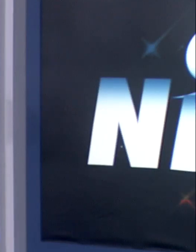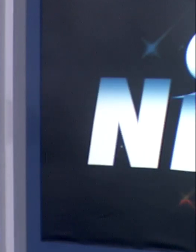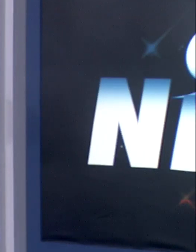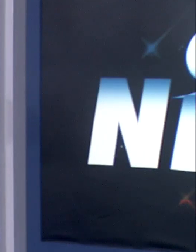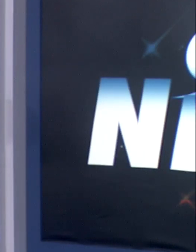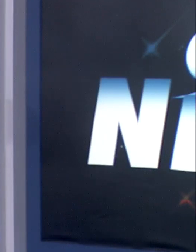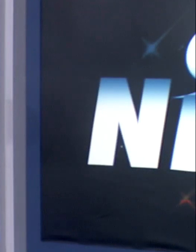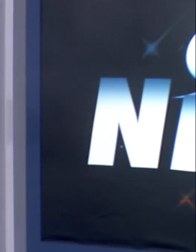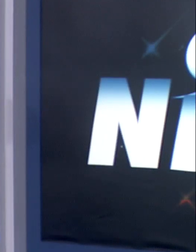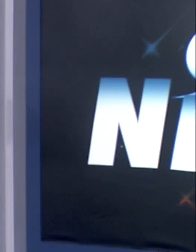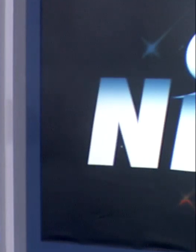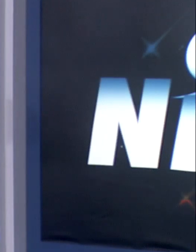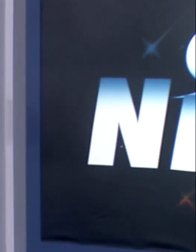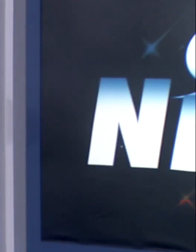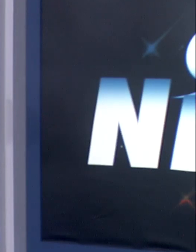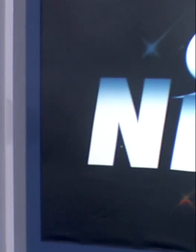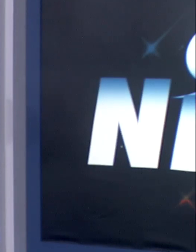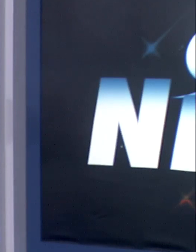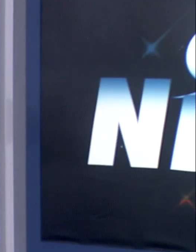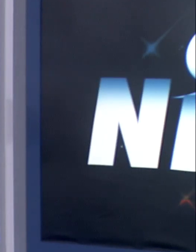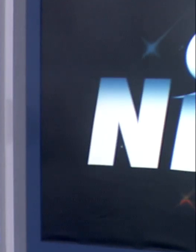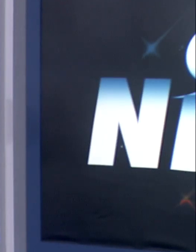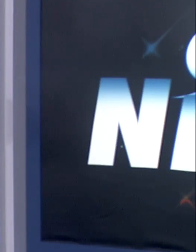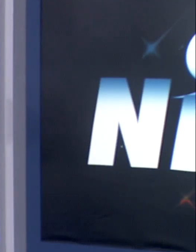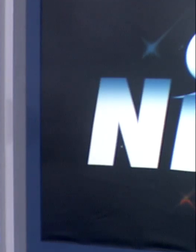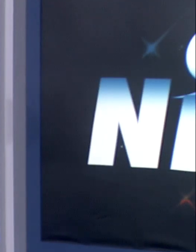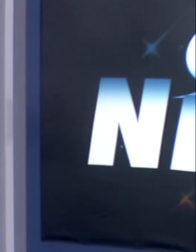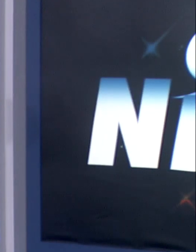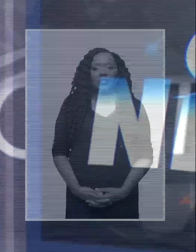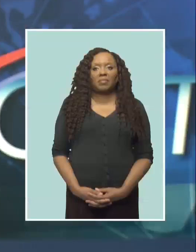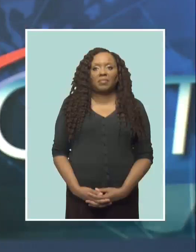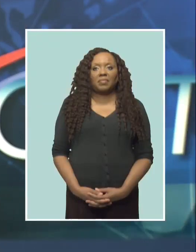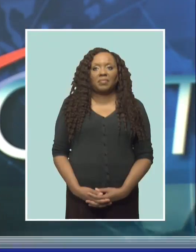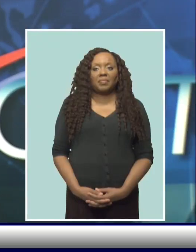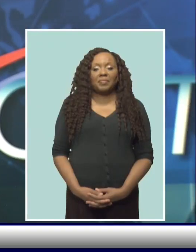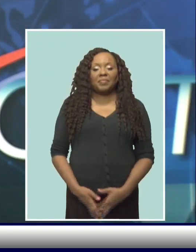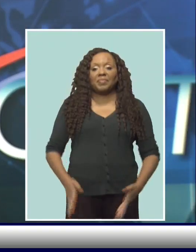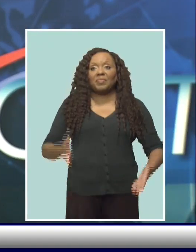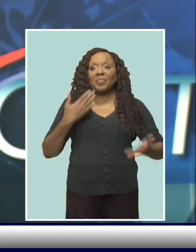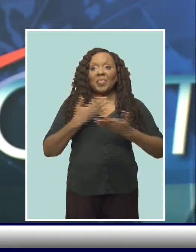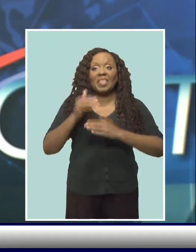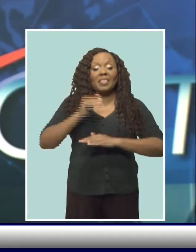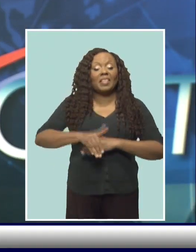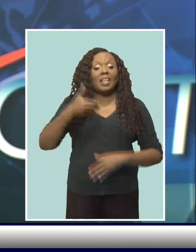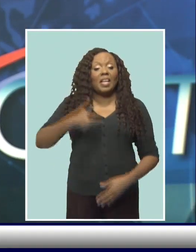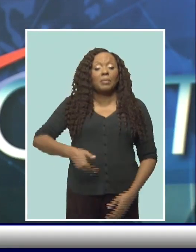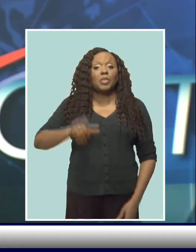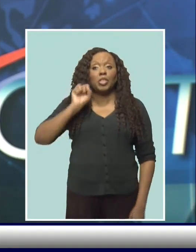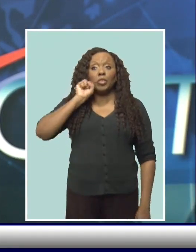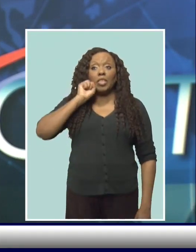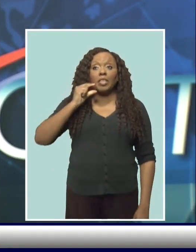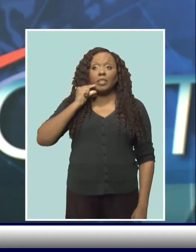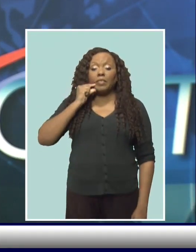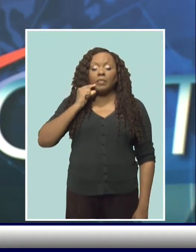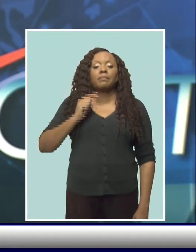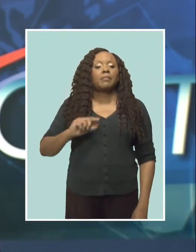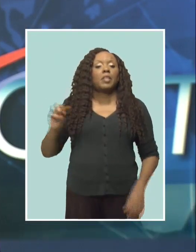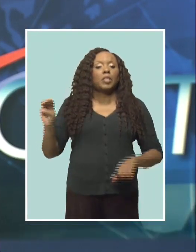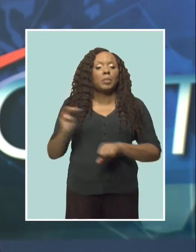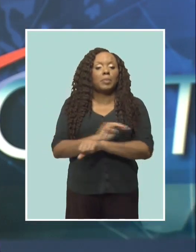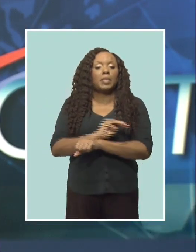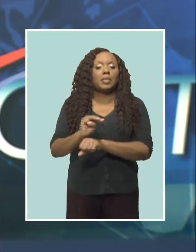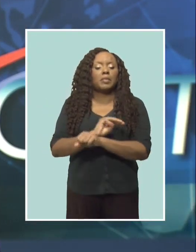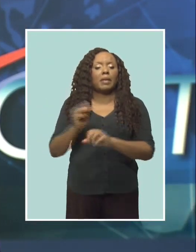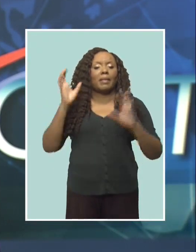Hello, I'm Sharika Griffith with this weekend edition of NewsNight. In our top story, the Ministry of Education